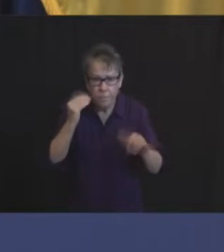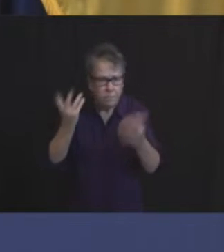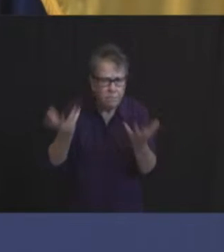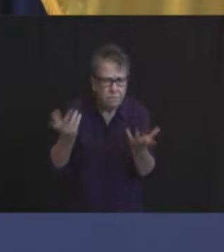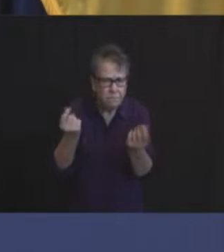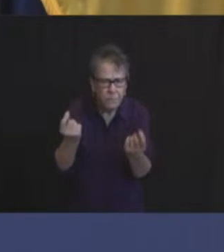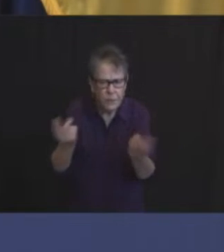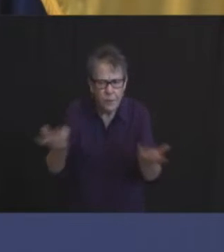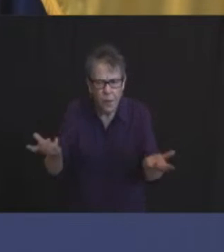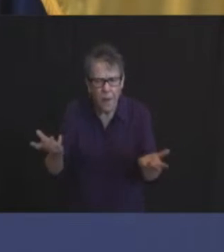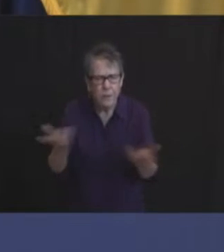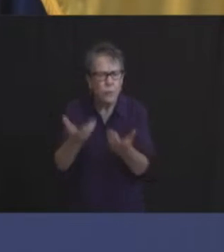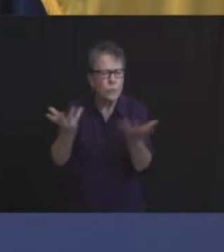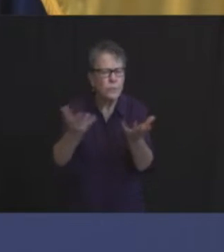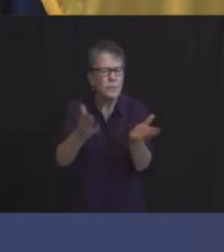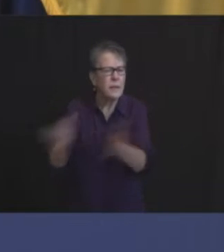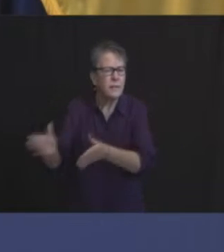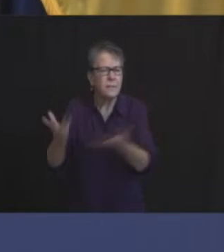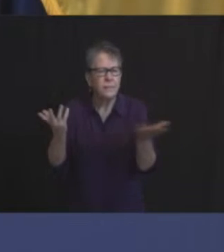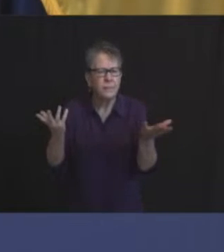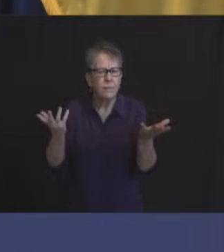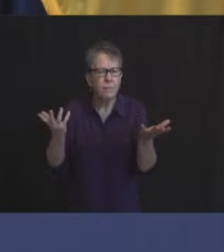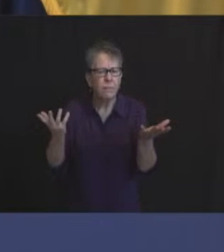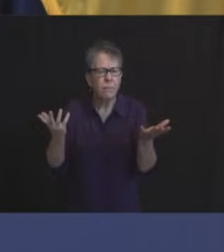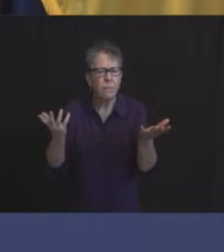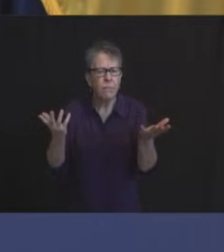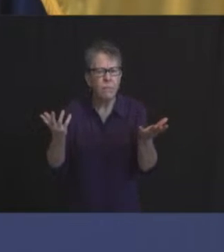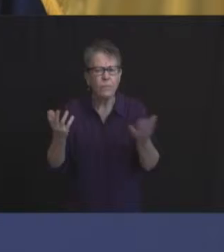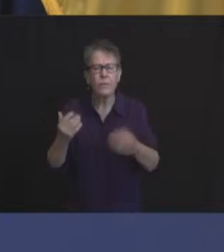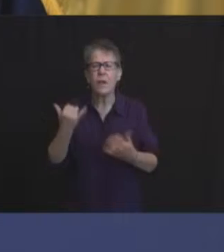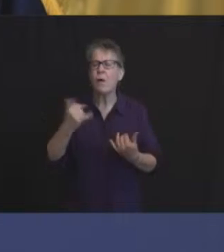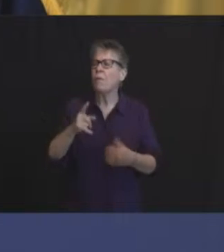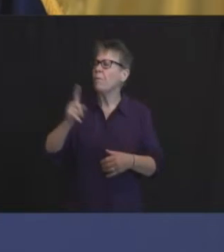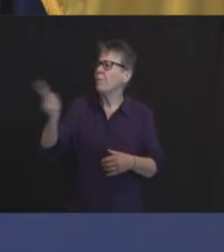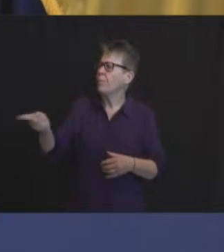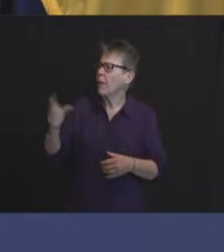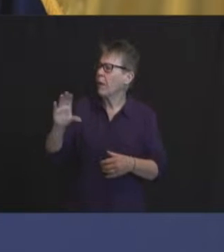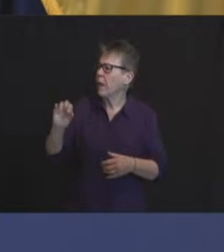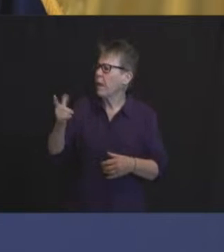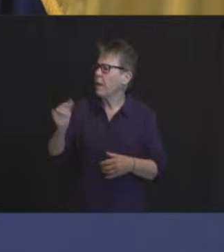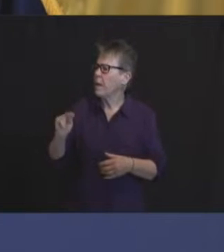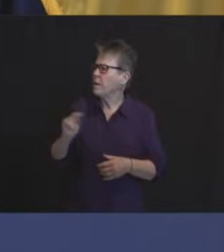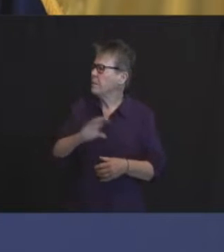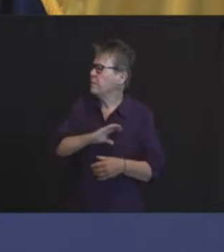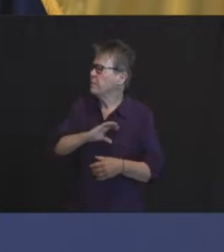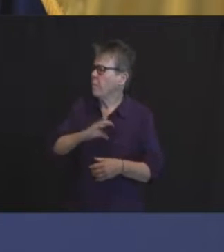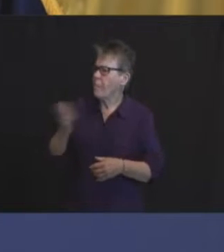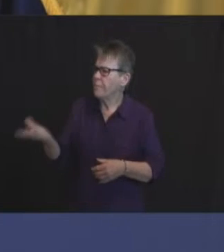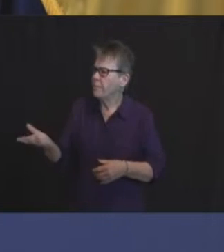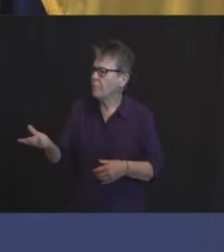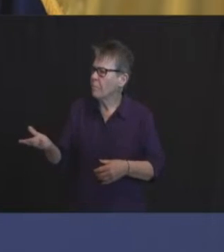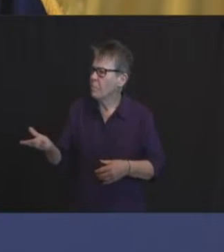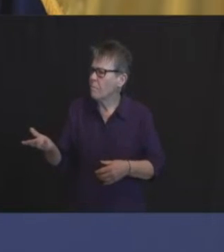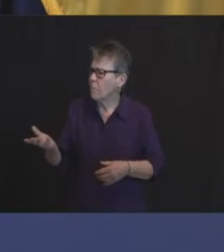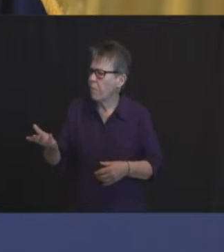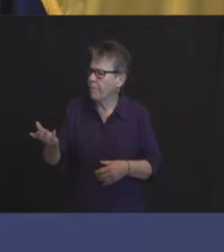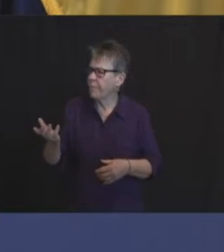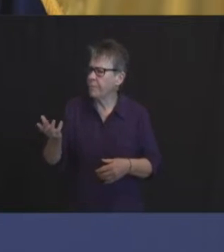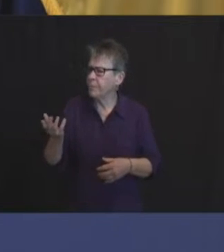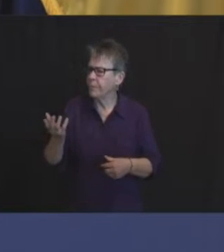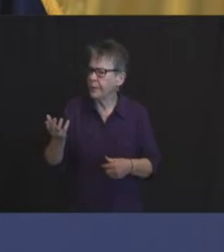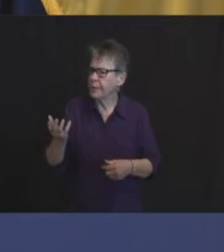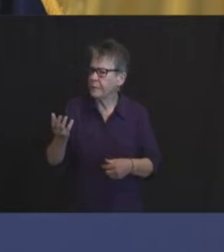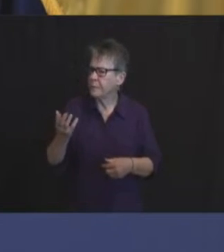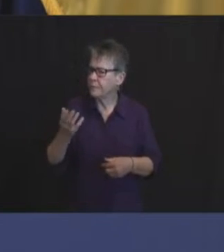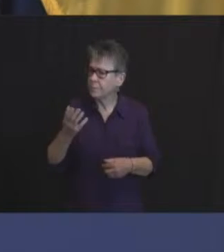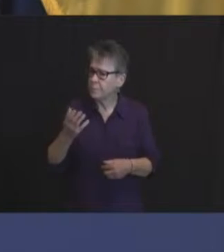members of the state police or law enforcement in New Jersey were in the crowd in the Capitol or potentially among the insurrectionists? Have you heard anything about